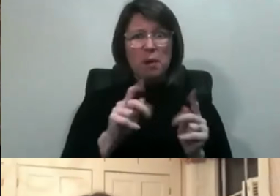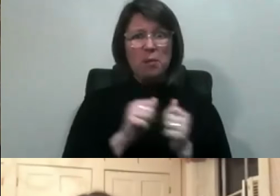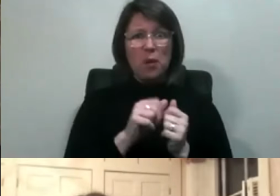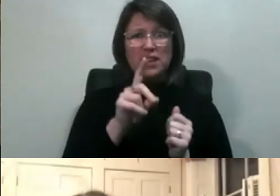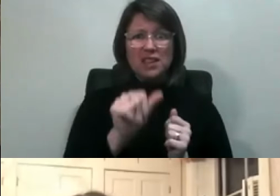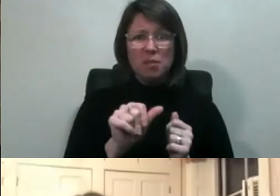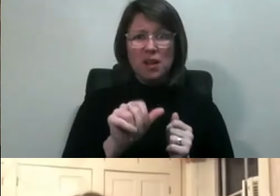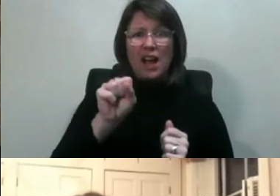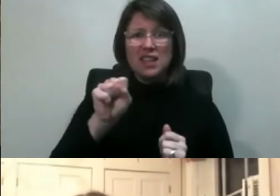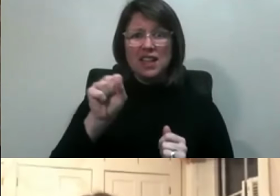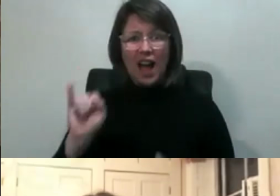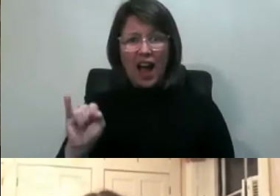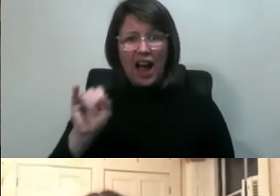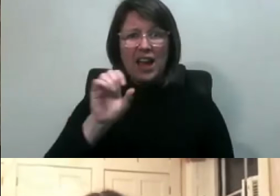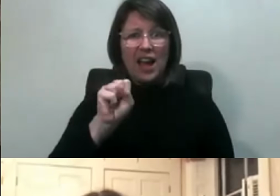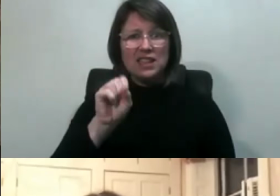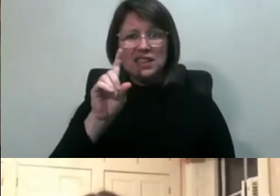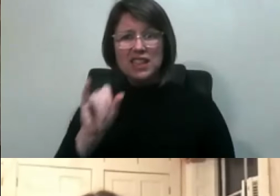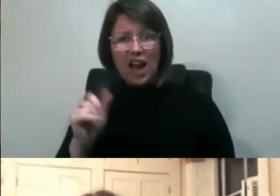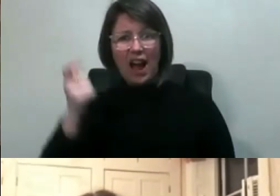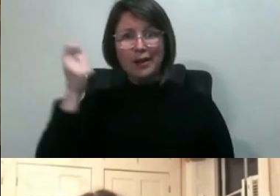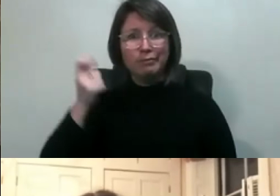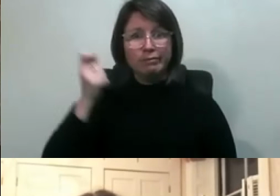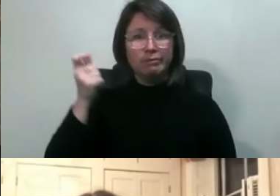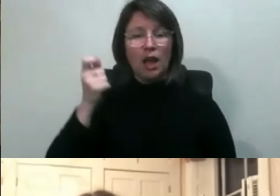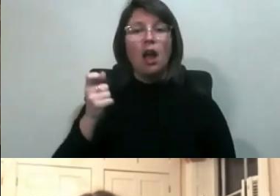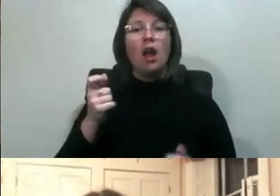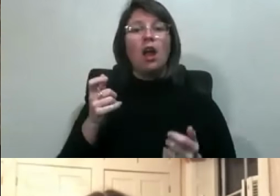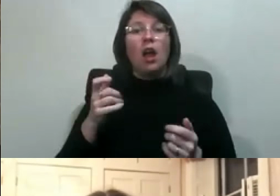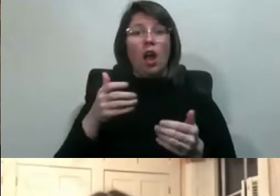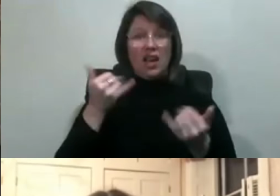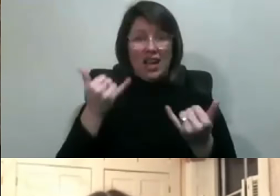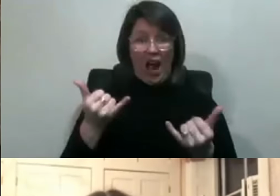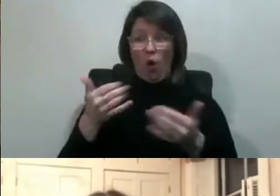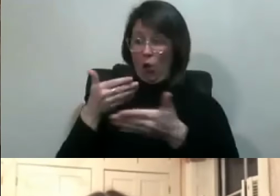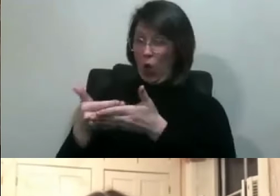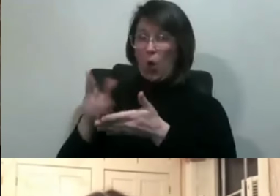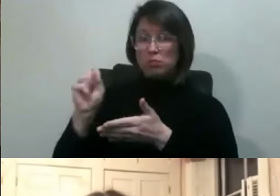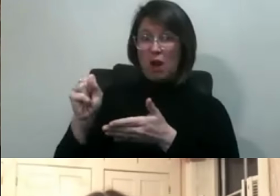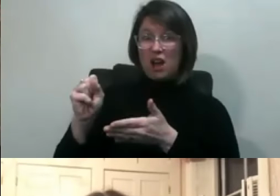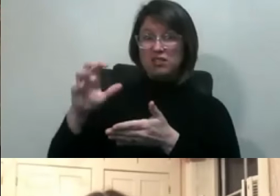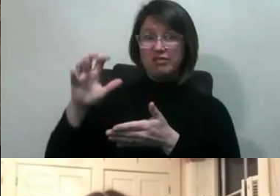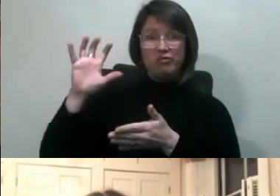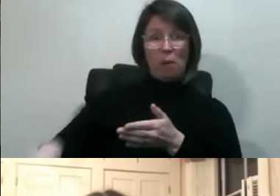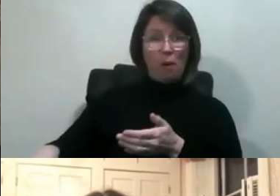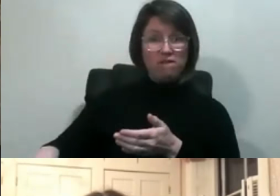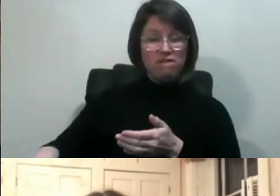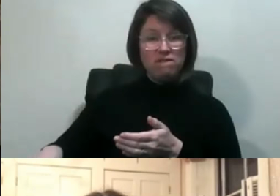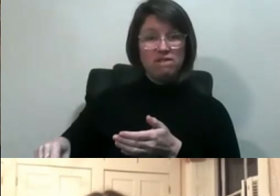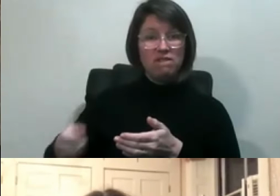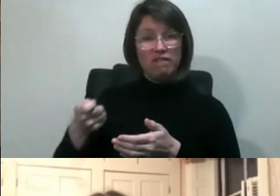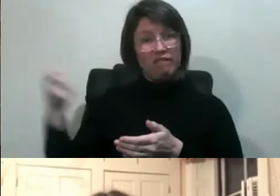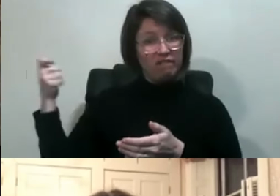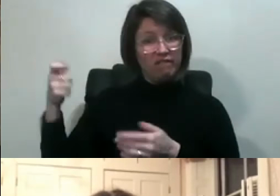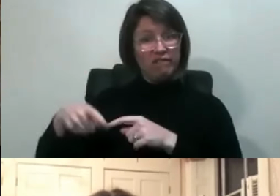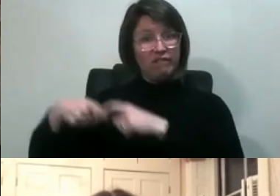and SSDI, now not only does the closed bus route get ripped away, but they have to spend more money if